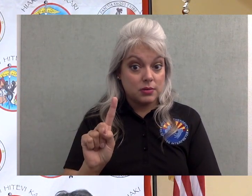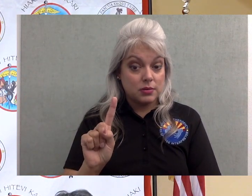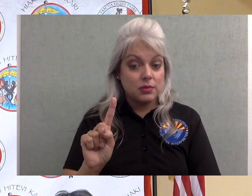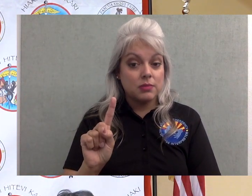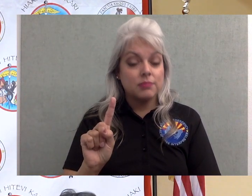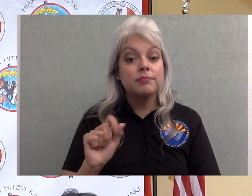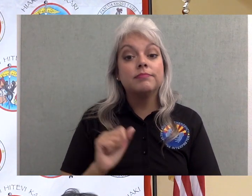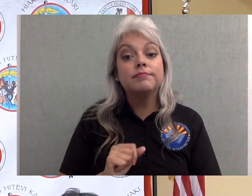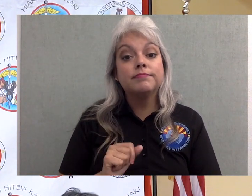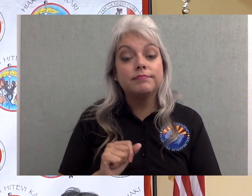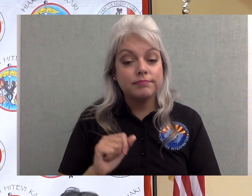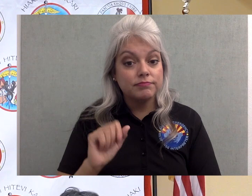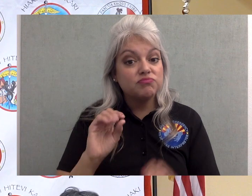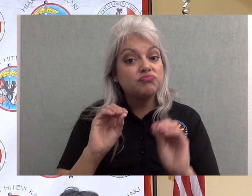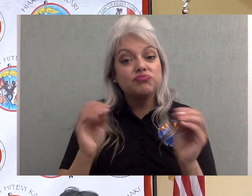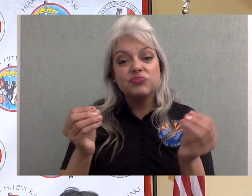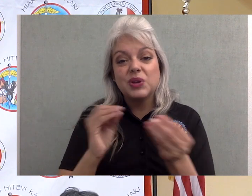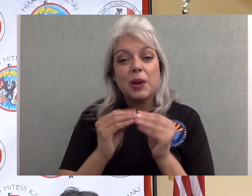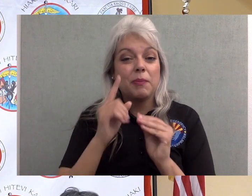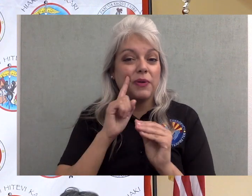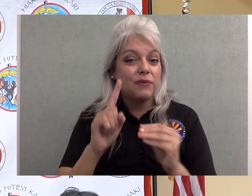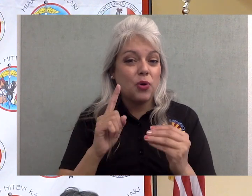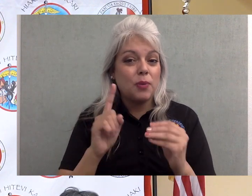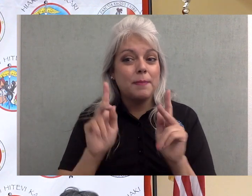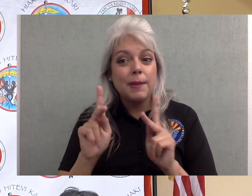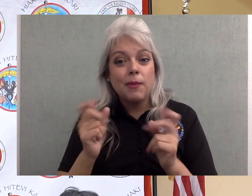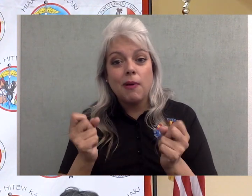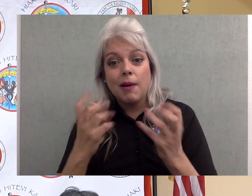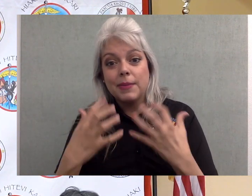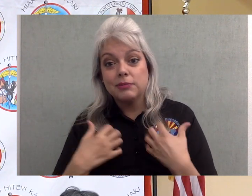And we have no numbers for recovered cases.